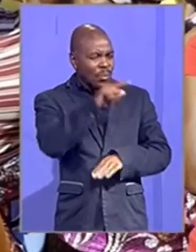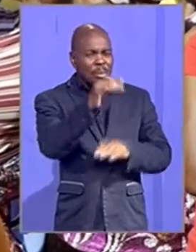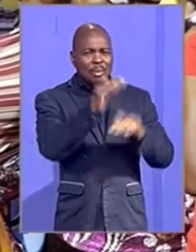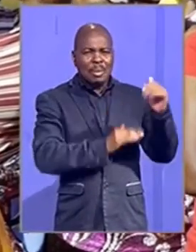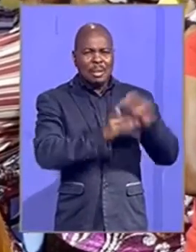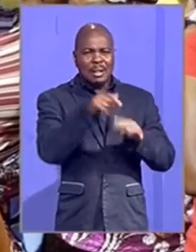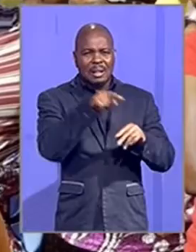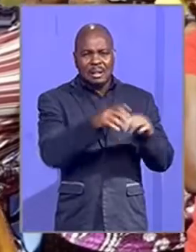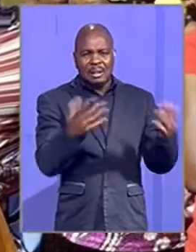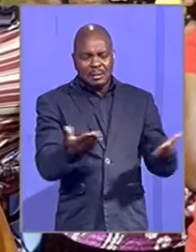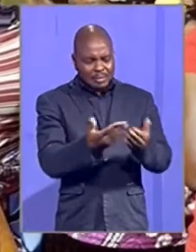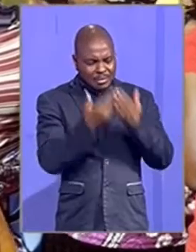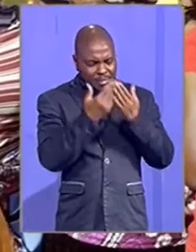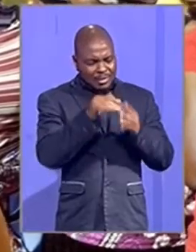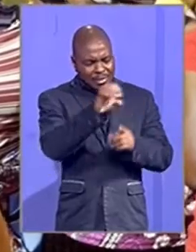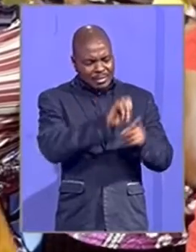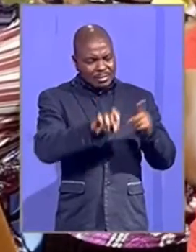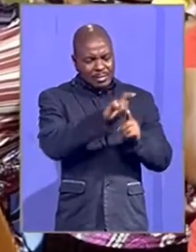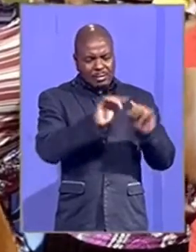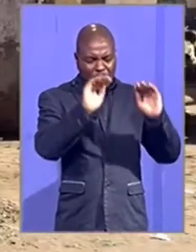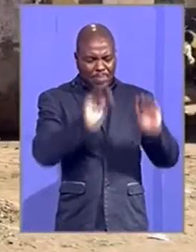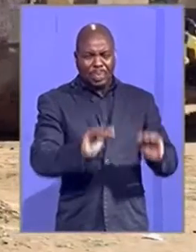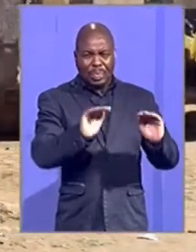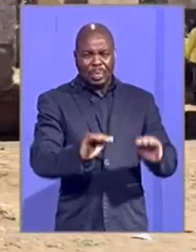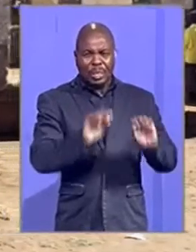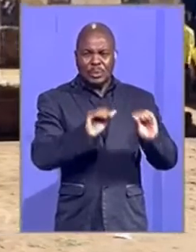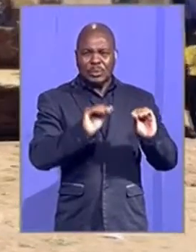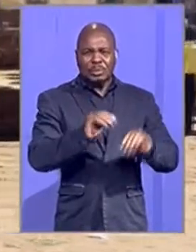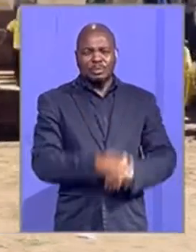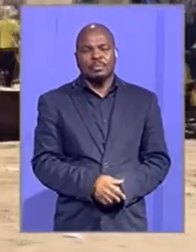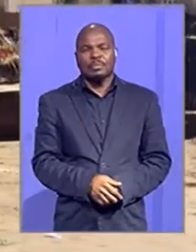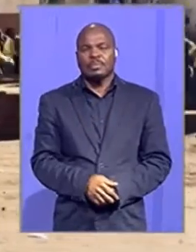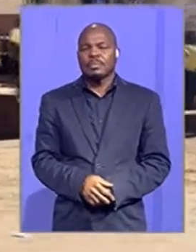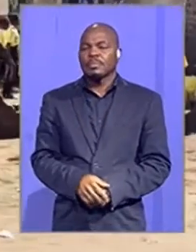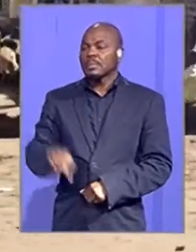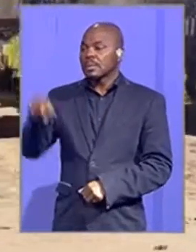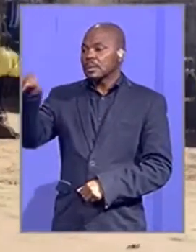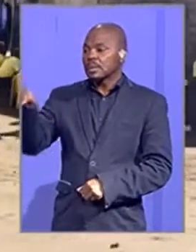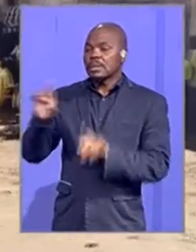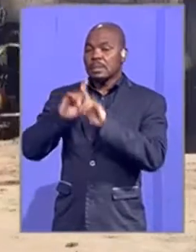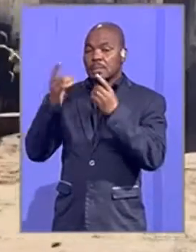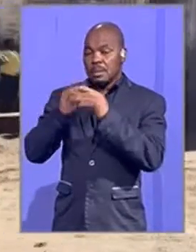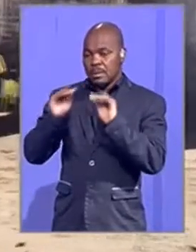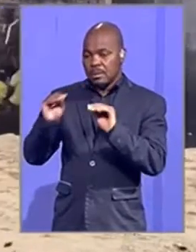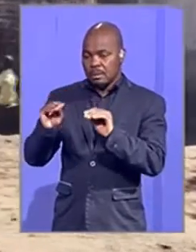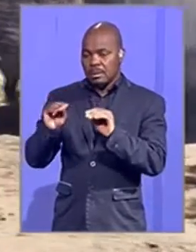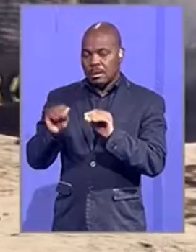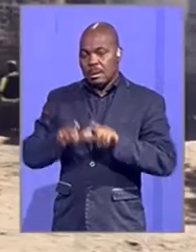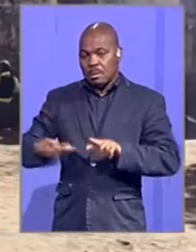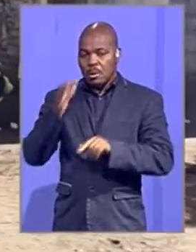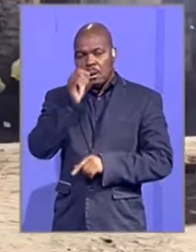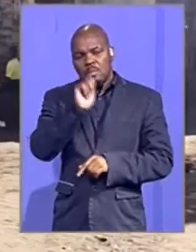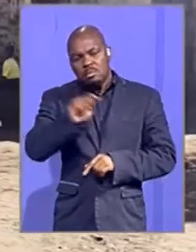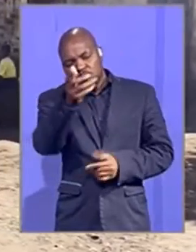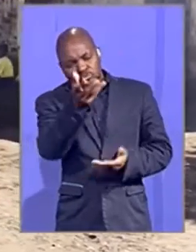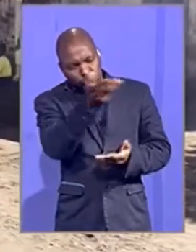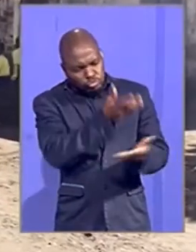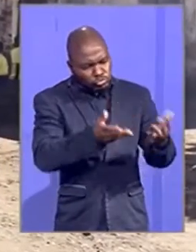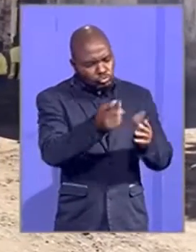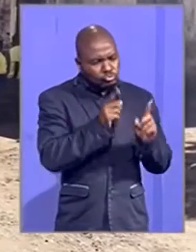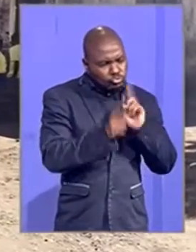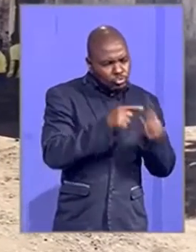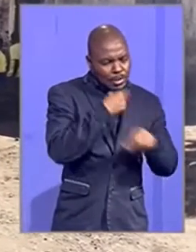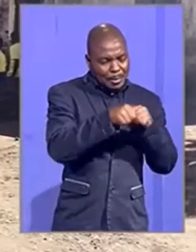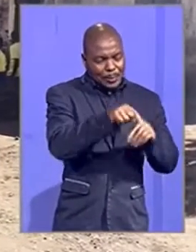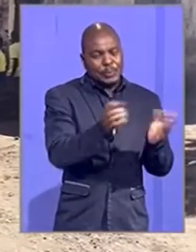ka thuto le thuto ya bolokega e fase ka mada. Gore ya thuto ka Limpopo e re gare e sa boledišana le batšea karolo malebana